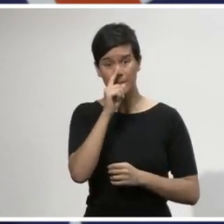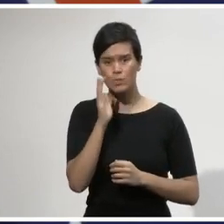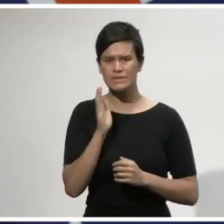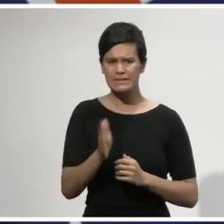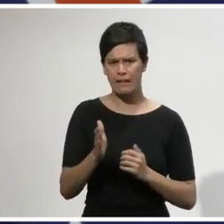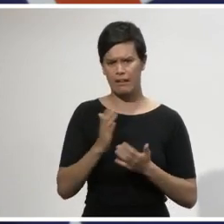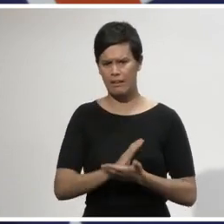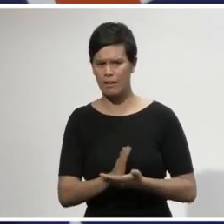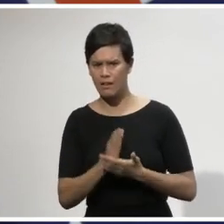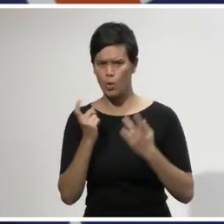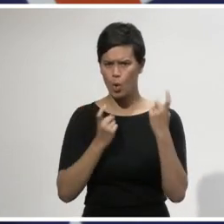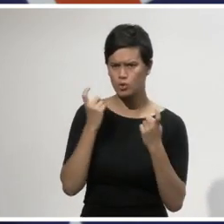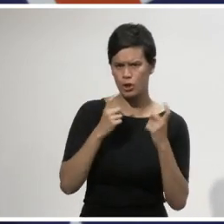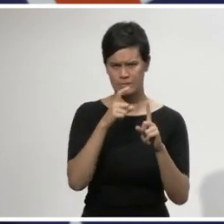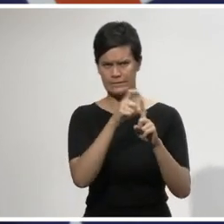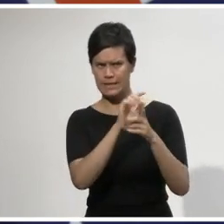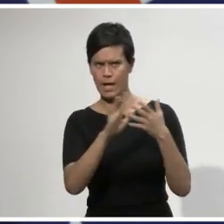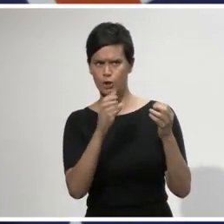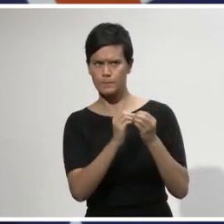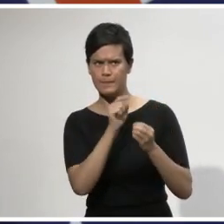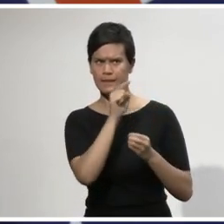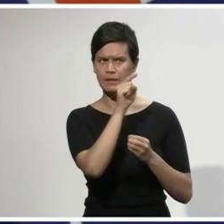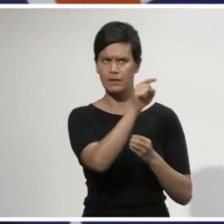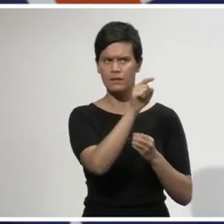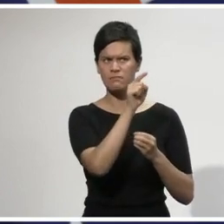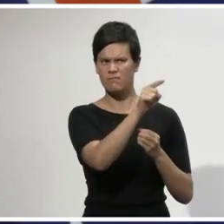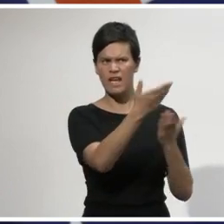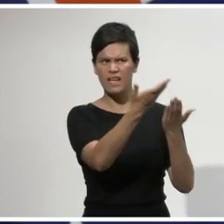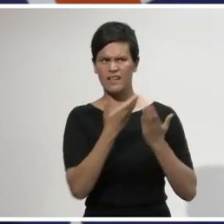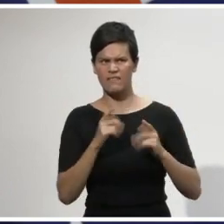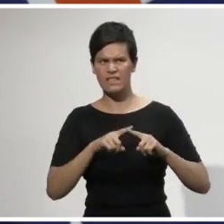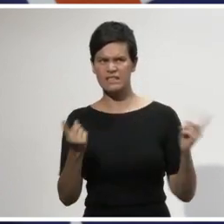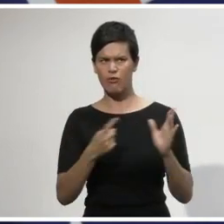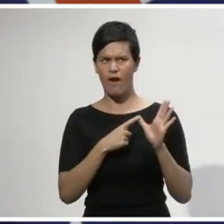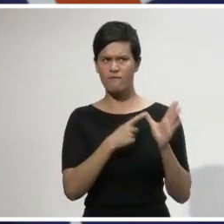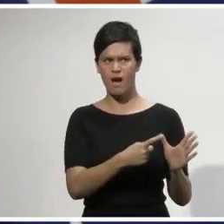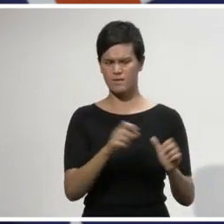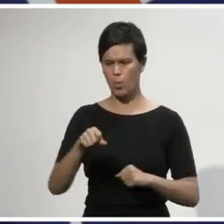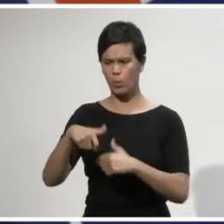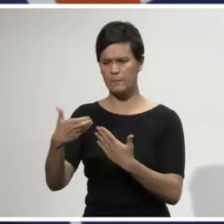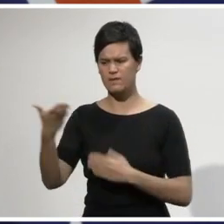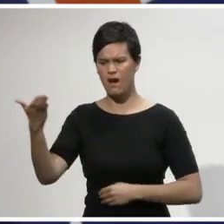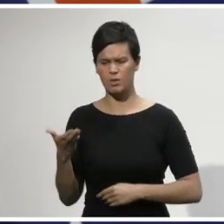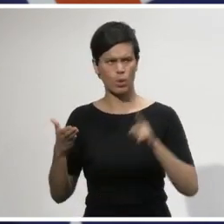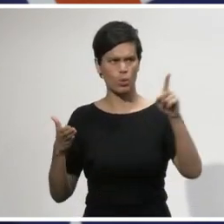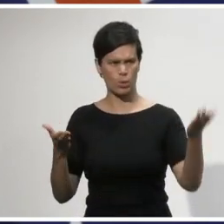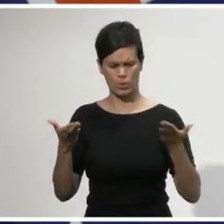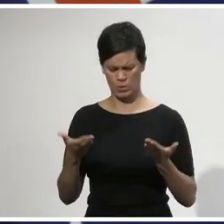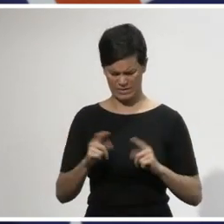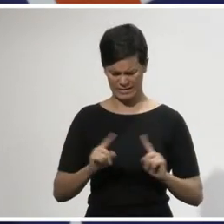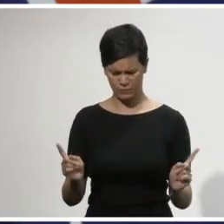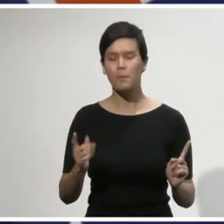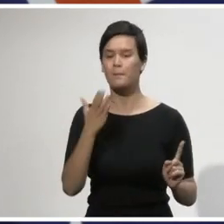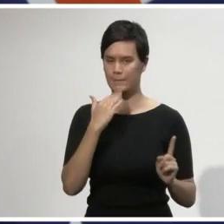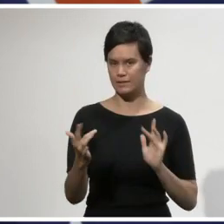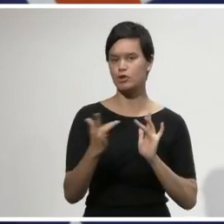that their DHB is giving them different advice, then that's when we would advise them to contact us at the Ministry. Reports